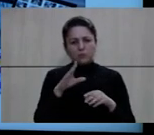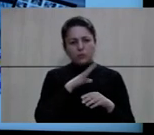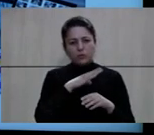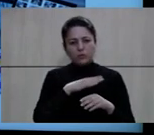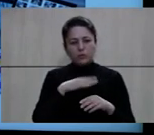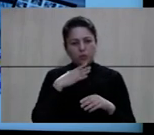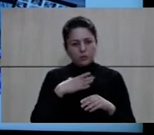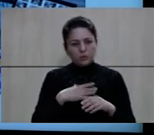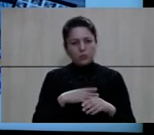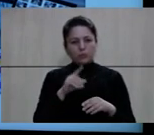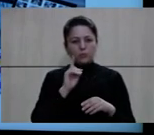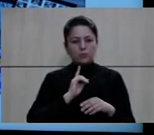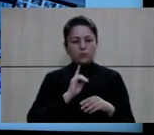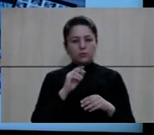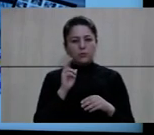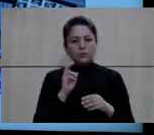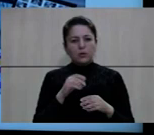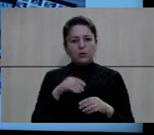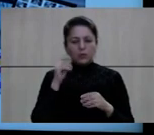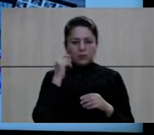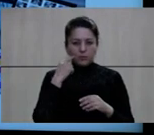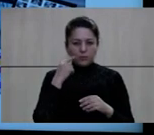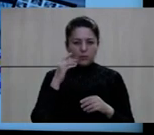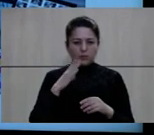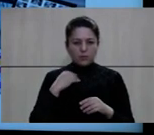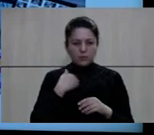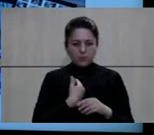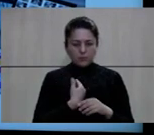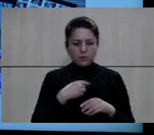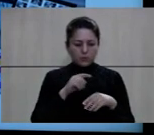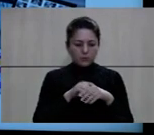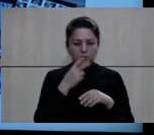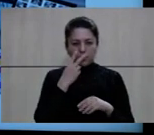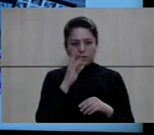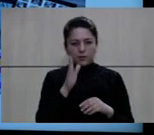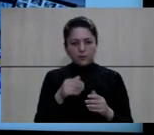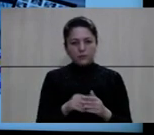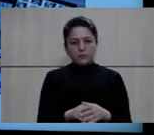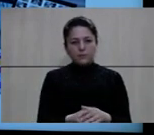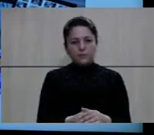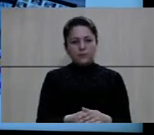paytini intizorlik bilan kutib, mayuslik bilan soatlariga qarab qo'yishadi.